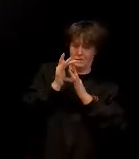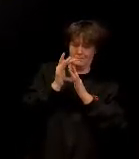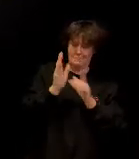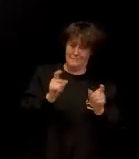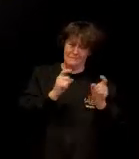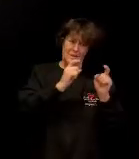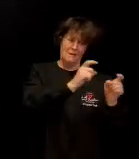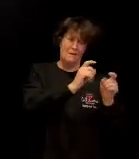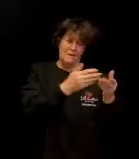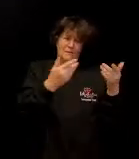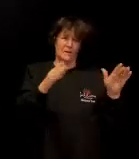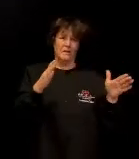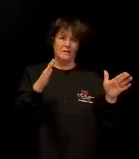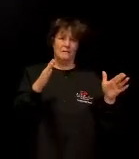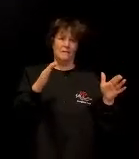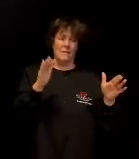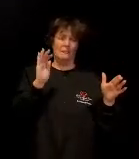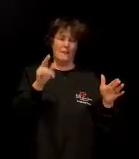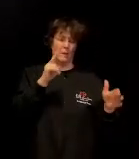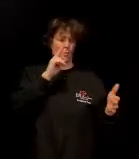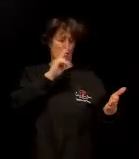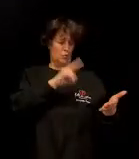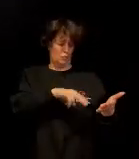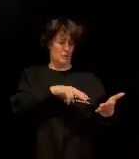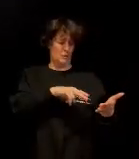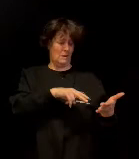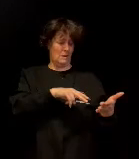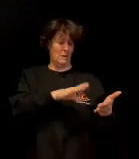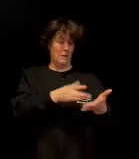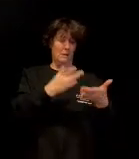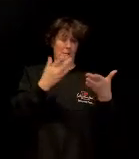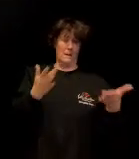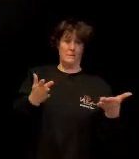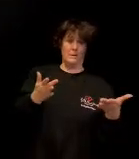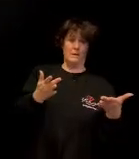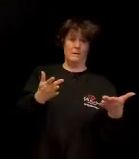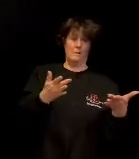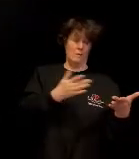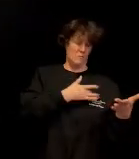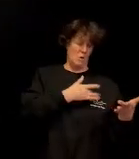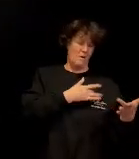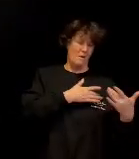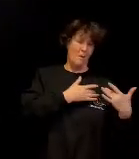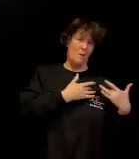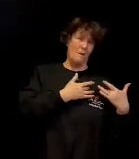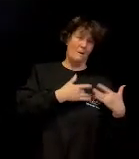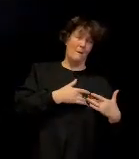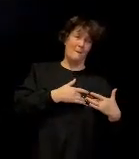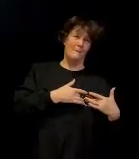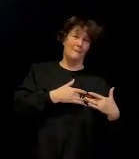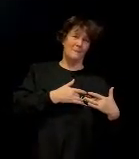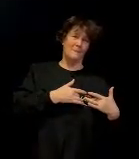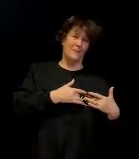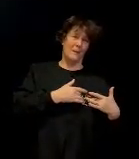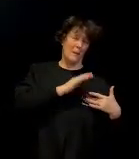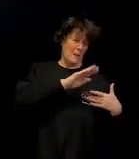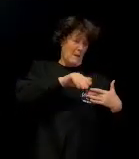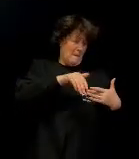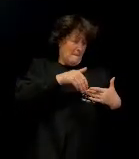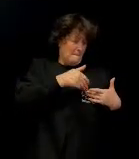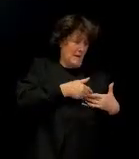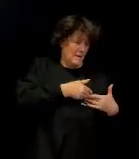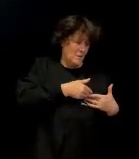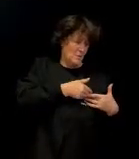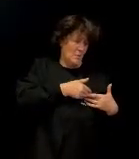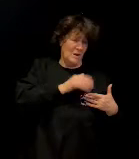And then we look and we see in the Amplified Version, the Bible says that the eyes of your heart, the very center and core of your